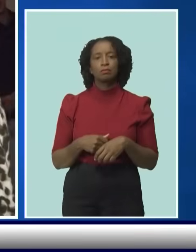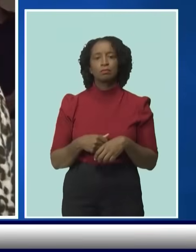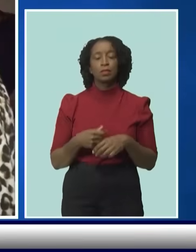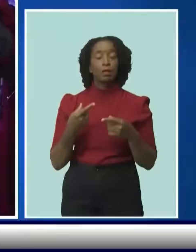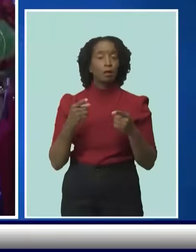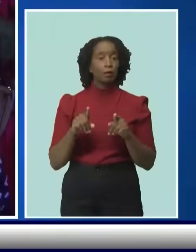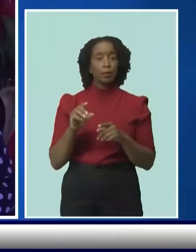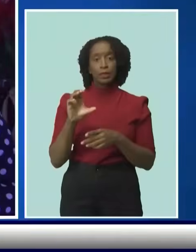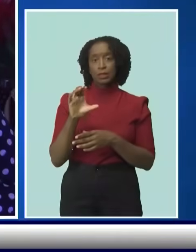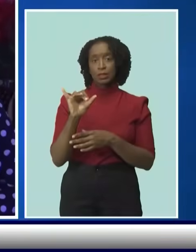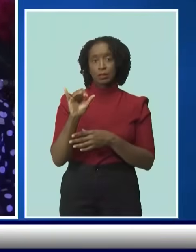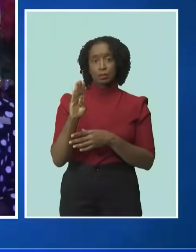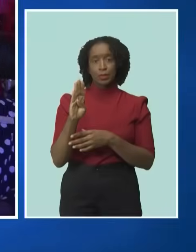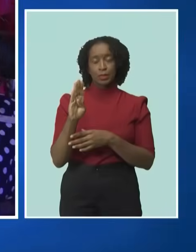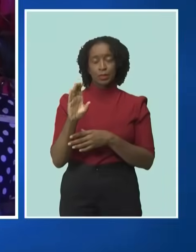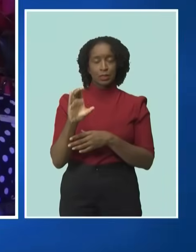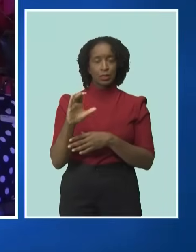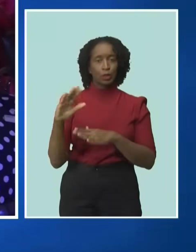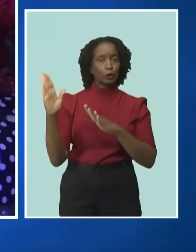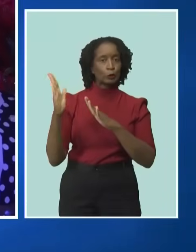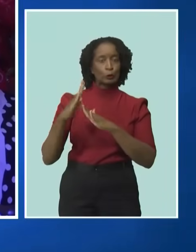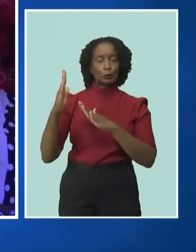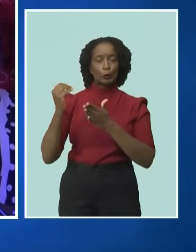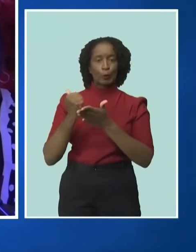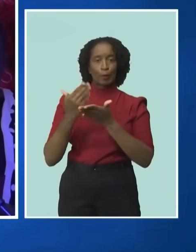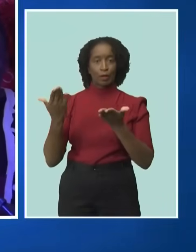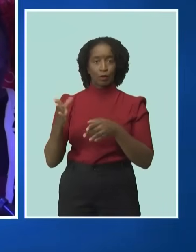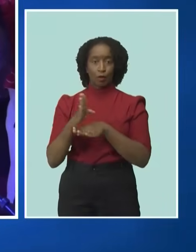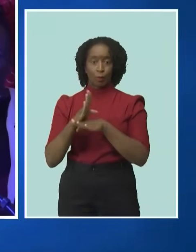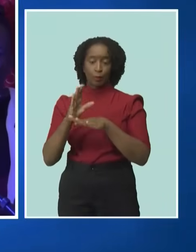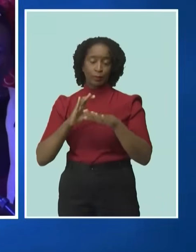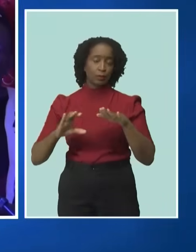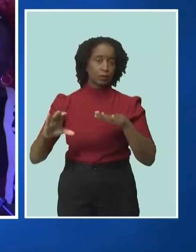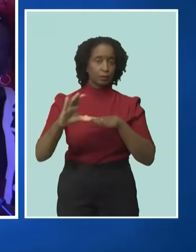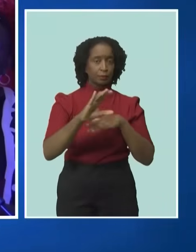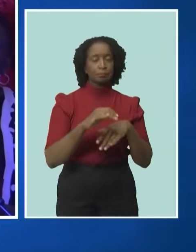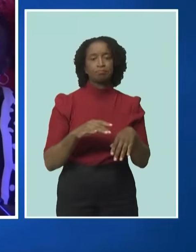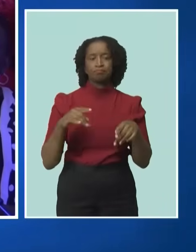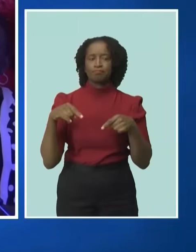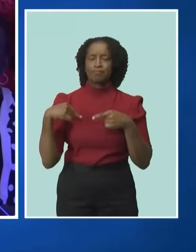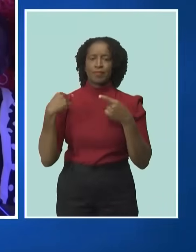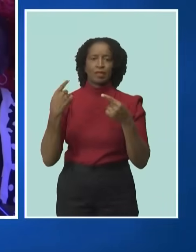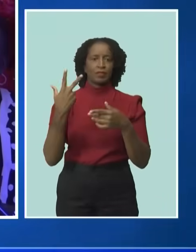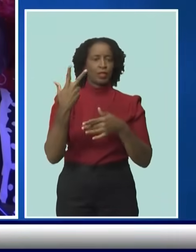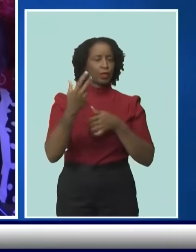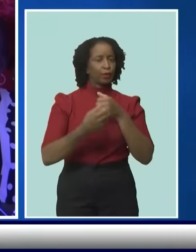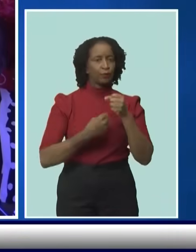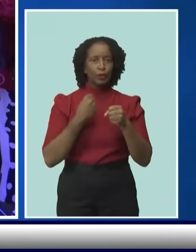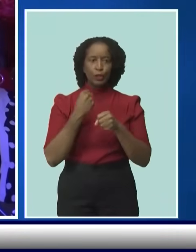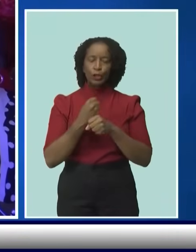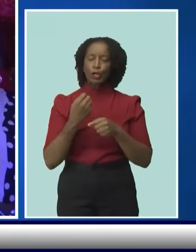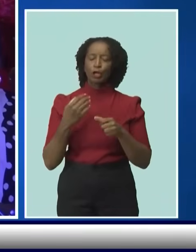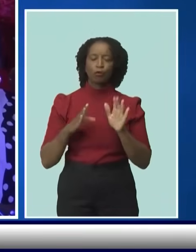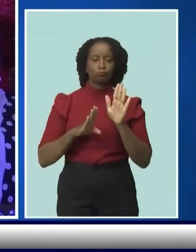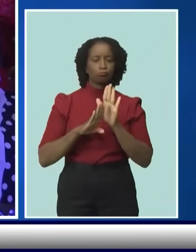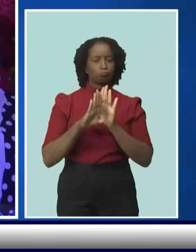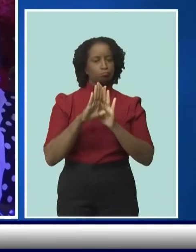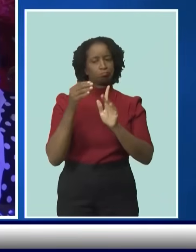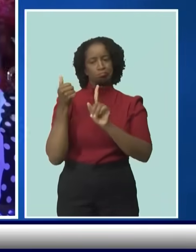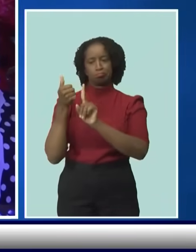the leading bank in Barbados and the Caribbean. All that we have achieved over the last 3 years, and we have